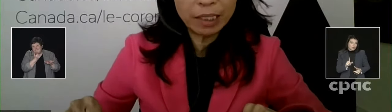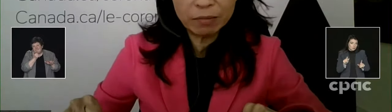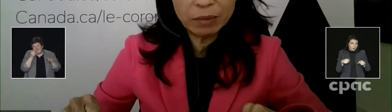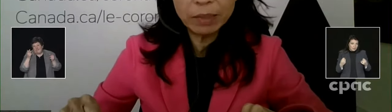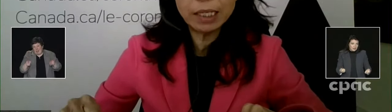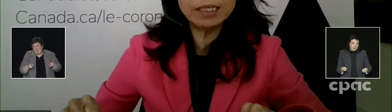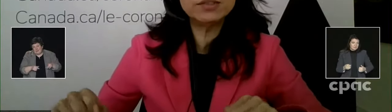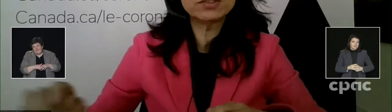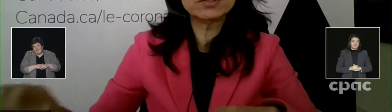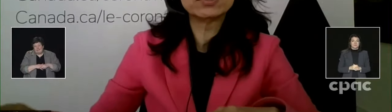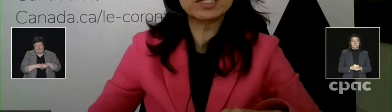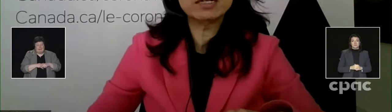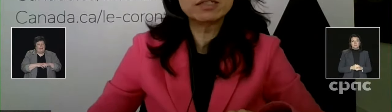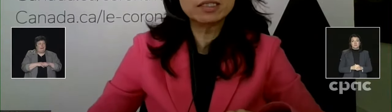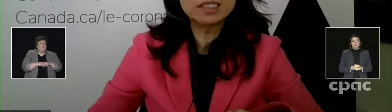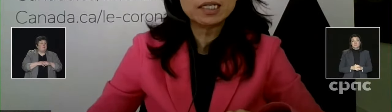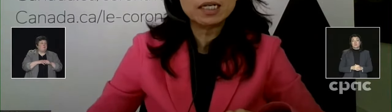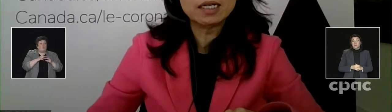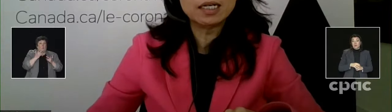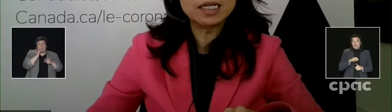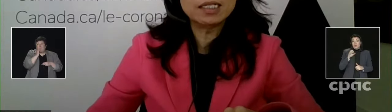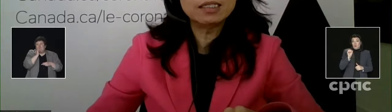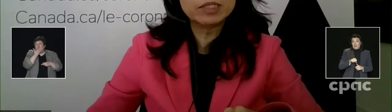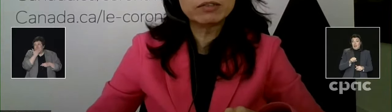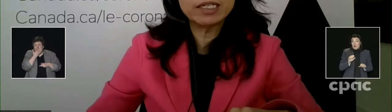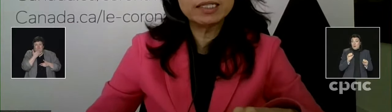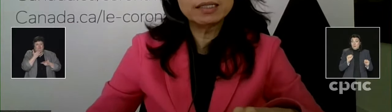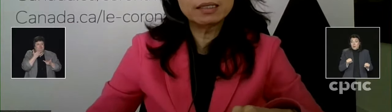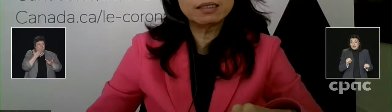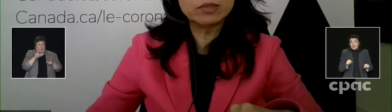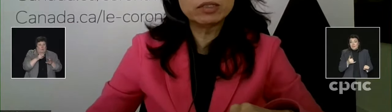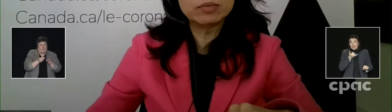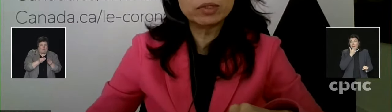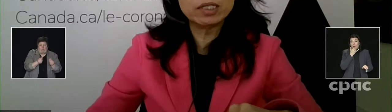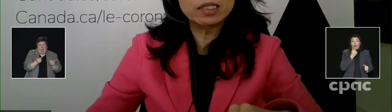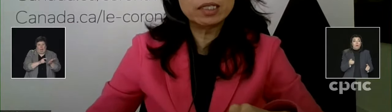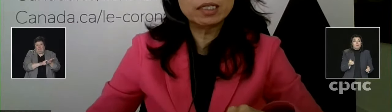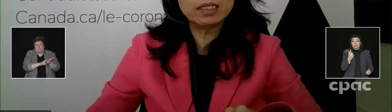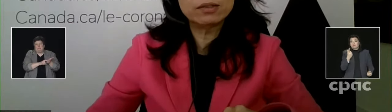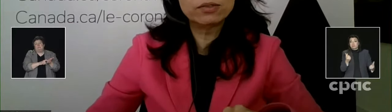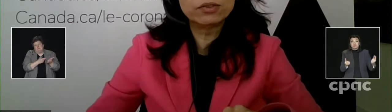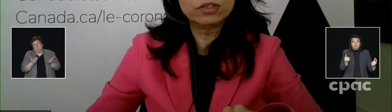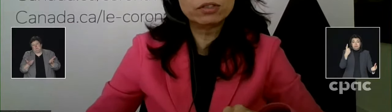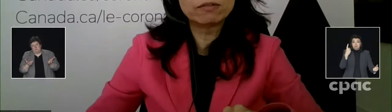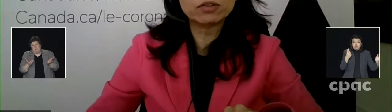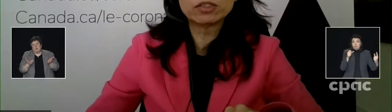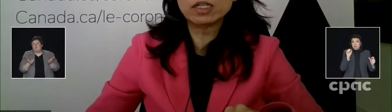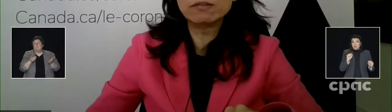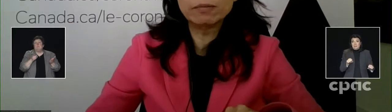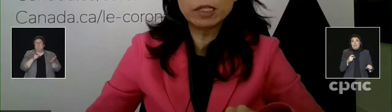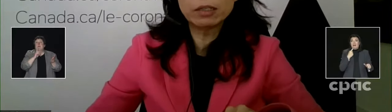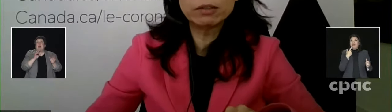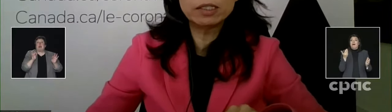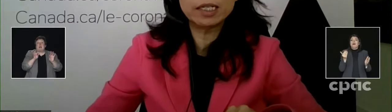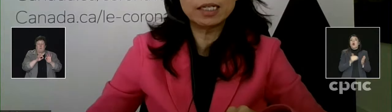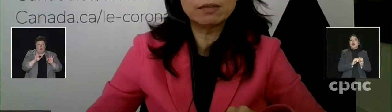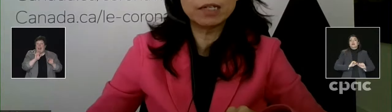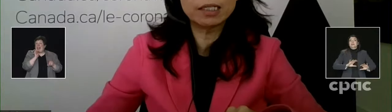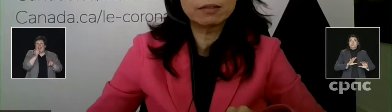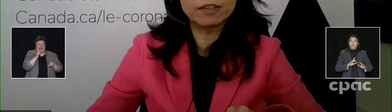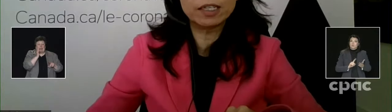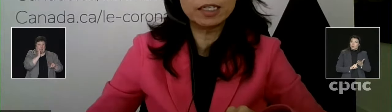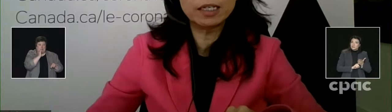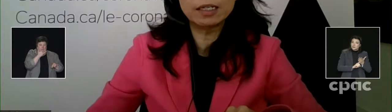mistakes that may have been made or errors that needs to be corrected. I think the most important thing is to, of course, learn from those